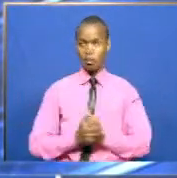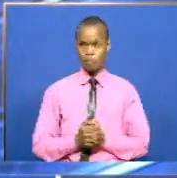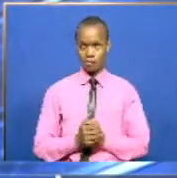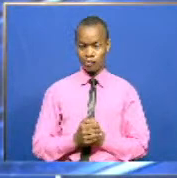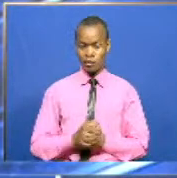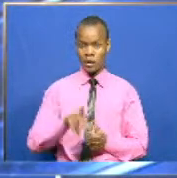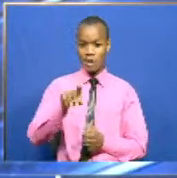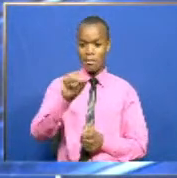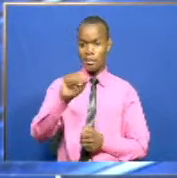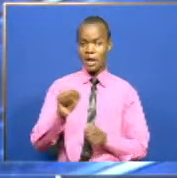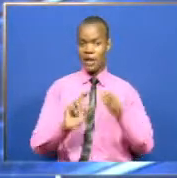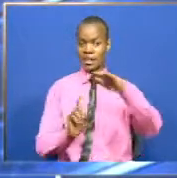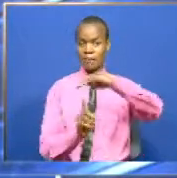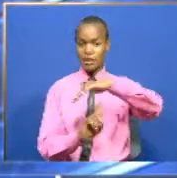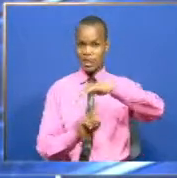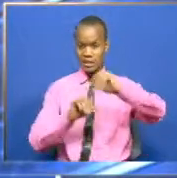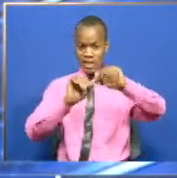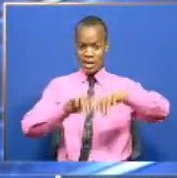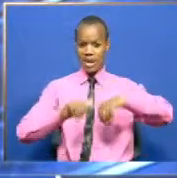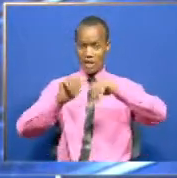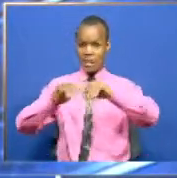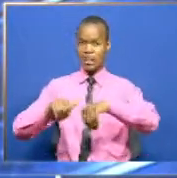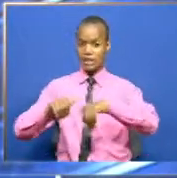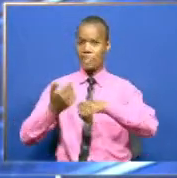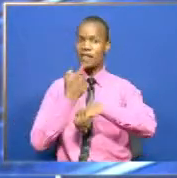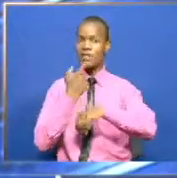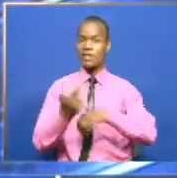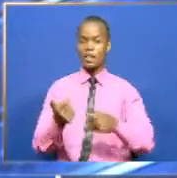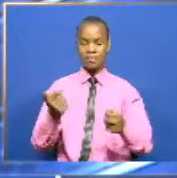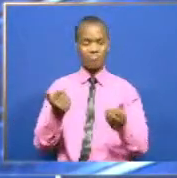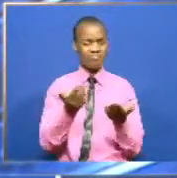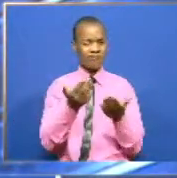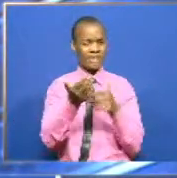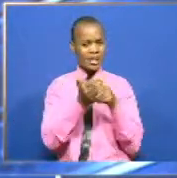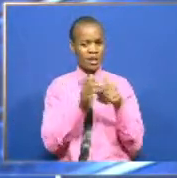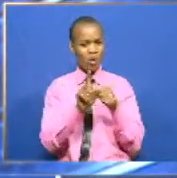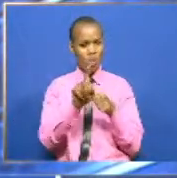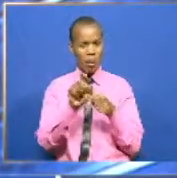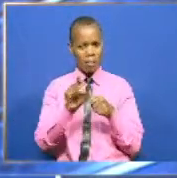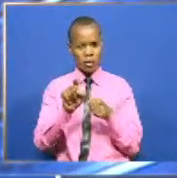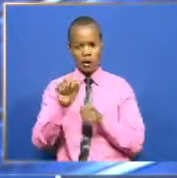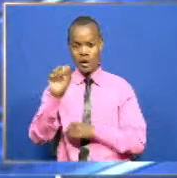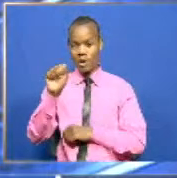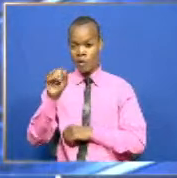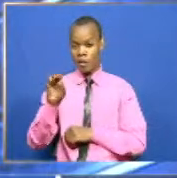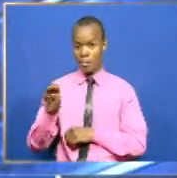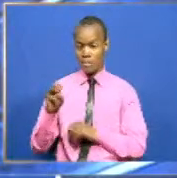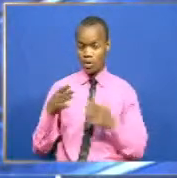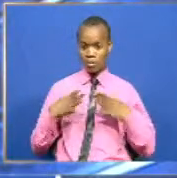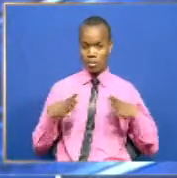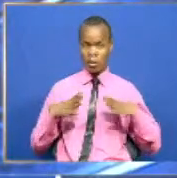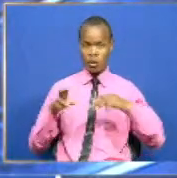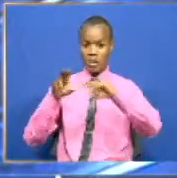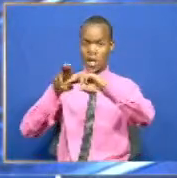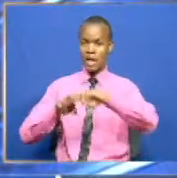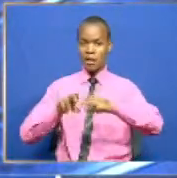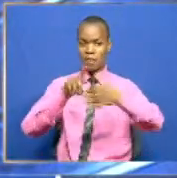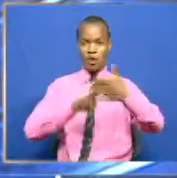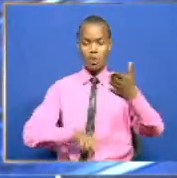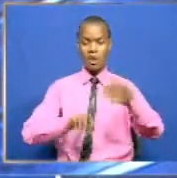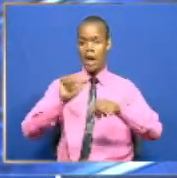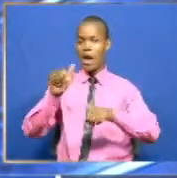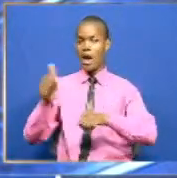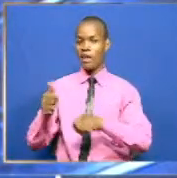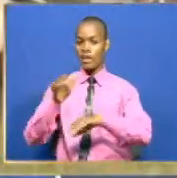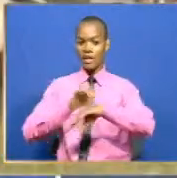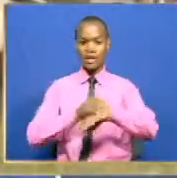the Ministry of Agriculture, Hamadi Boga, said about 1.5 million Kenyans depend on others to get